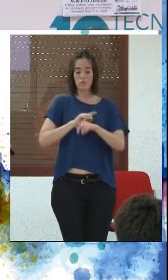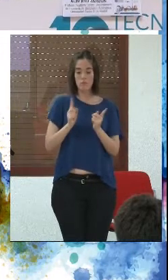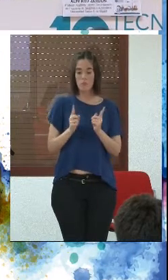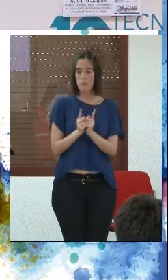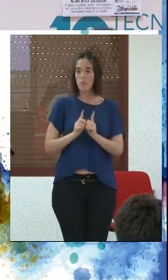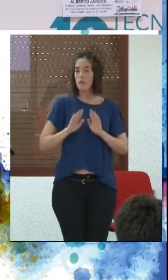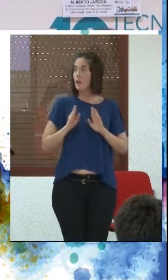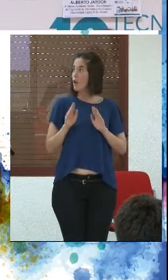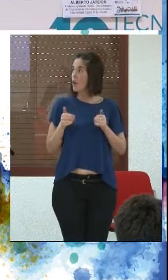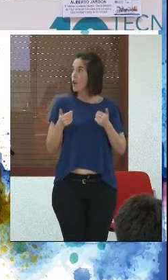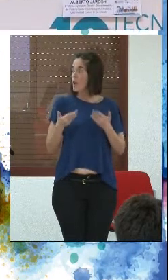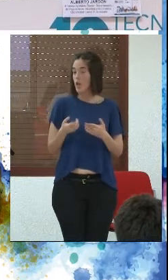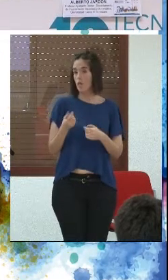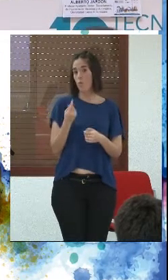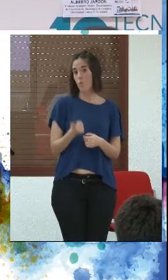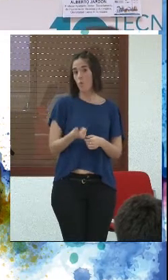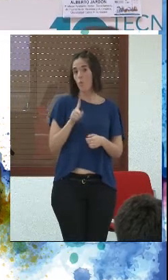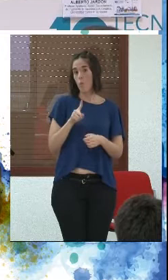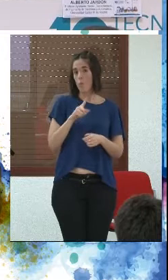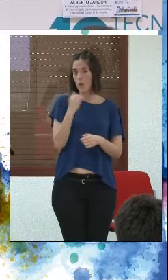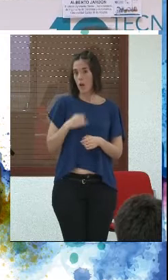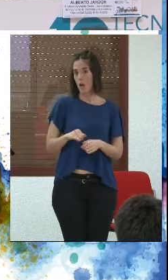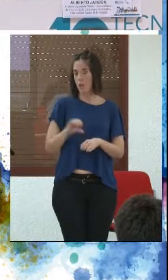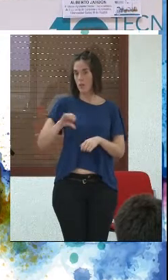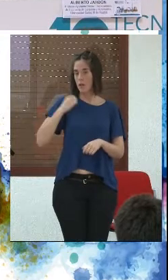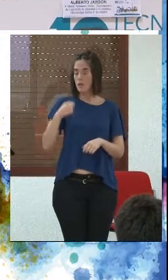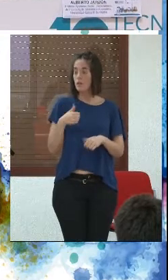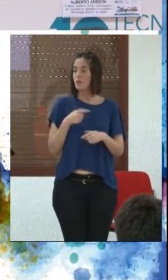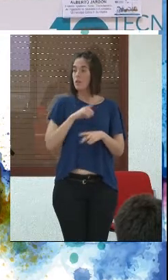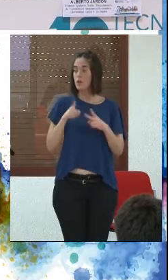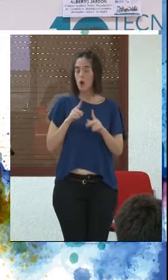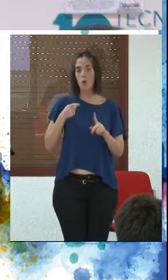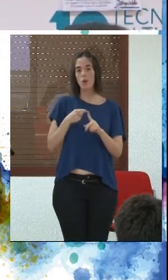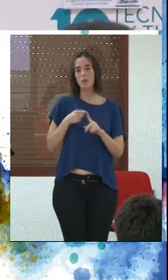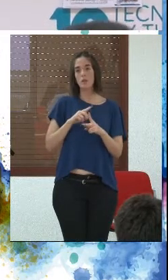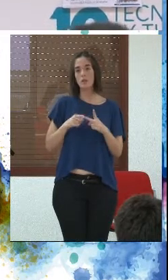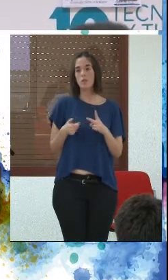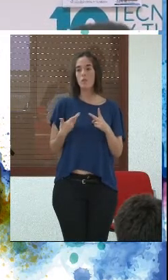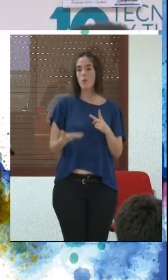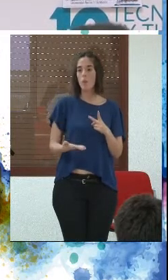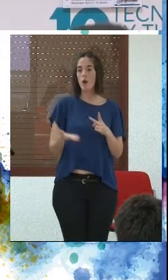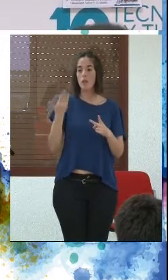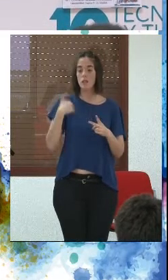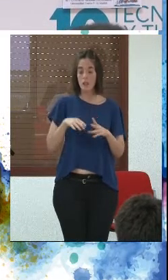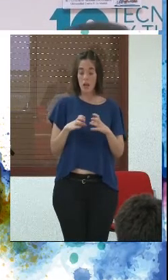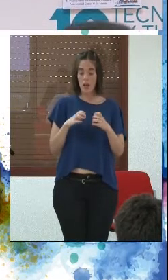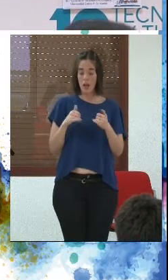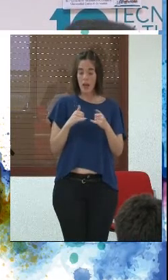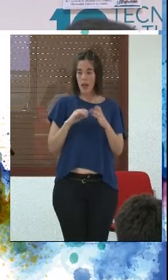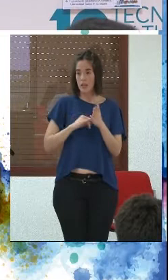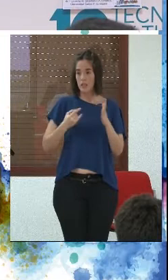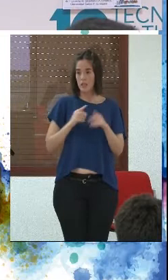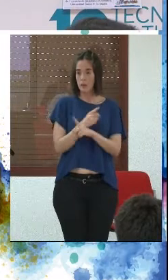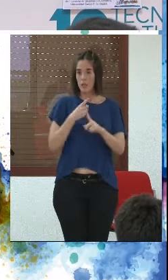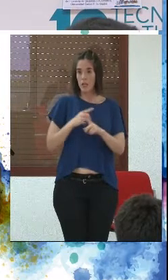to reduce the rehabilitation time and this single event multi-level surgery, and secondly,